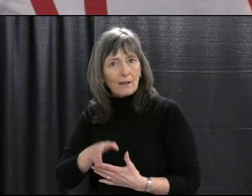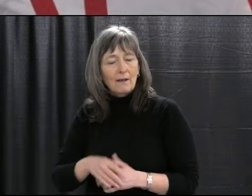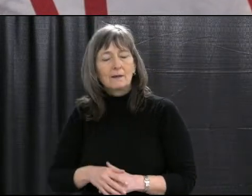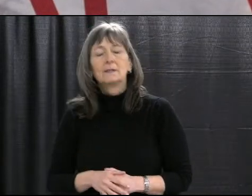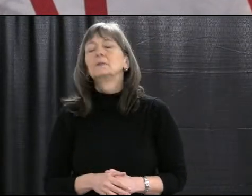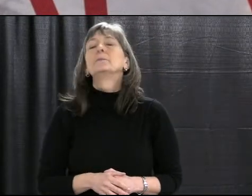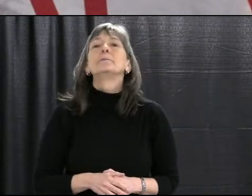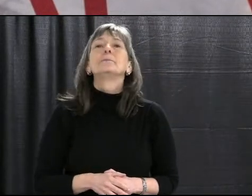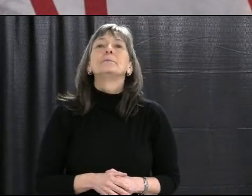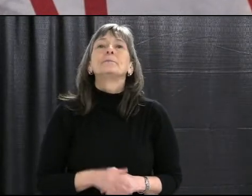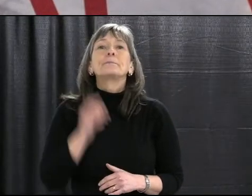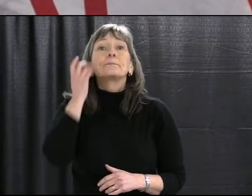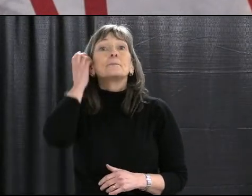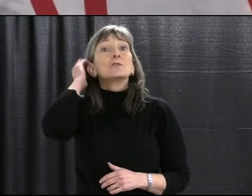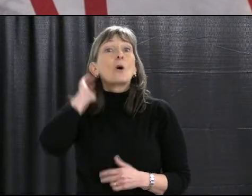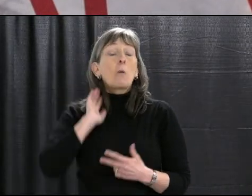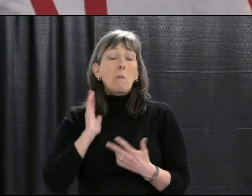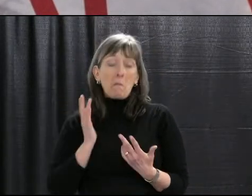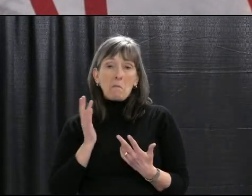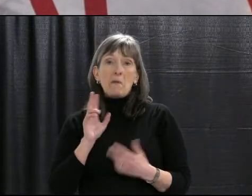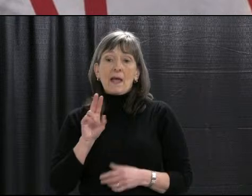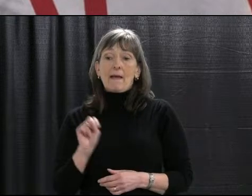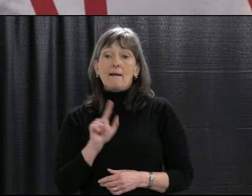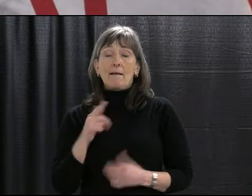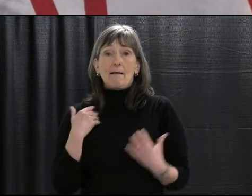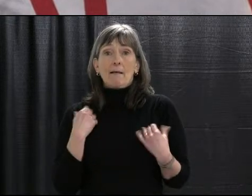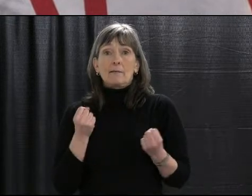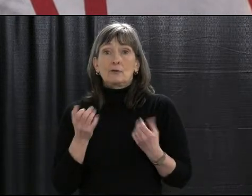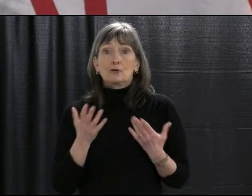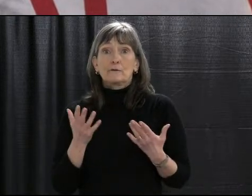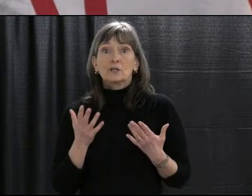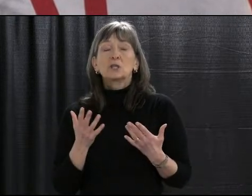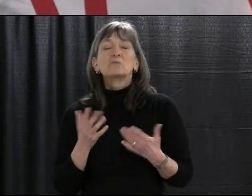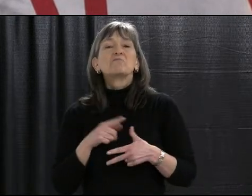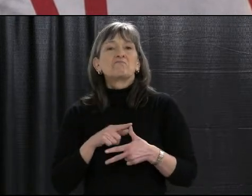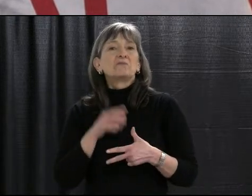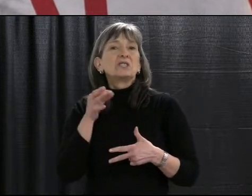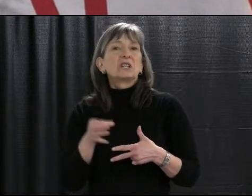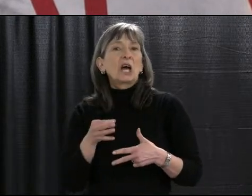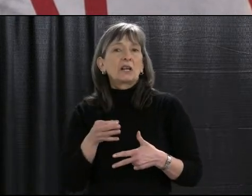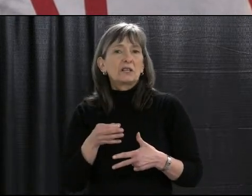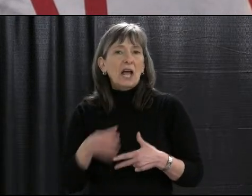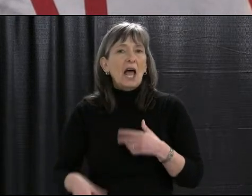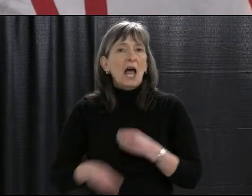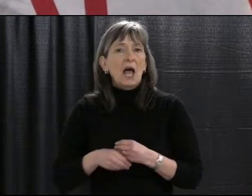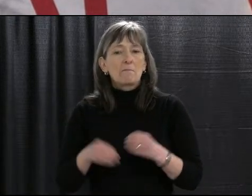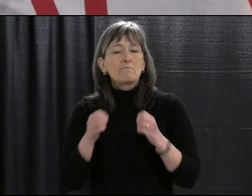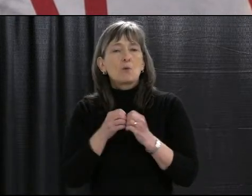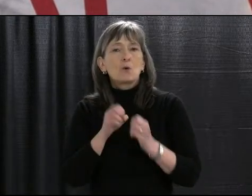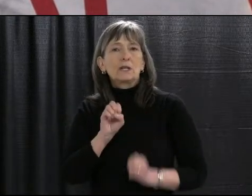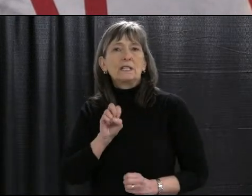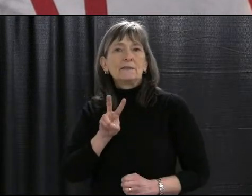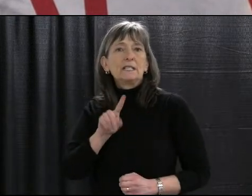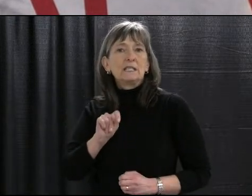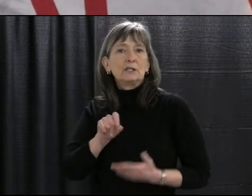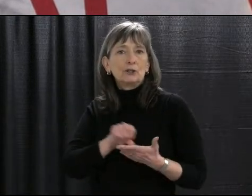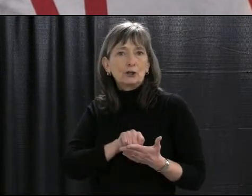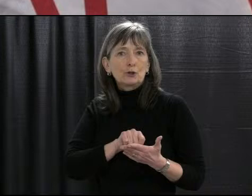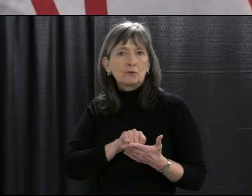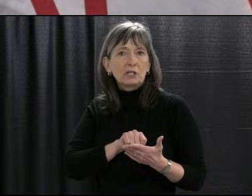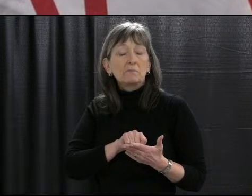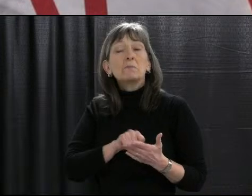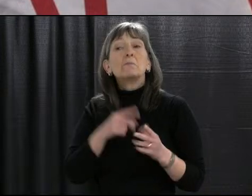of this, NL Health Services expanded its use, and we anticipate reaching more people this